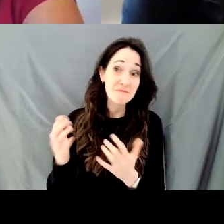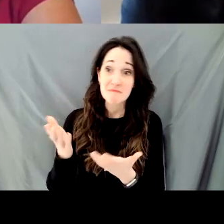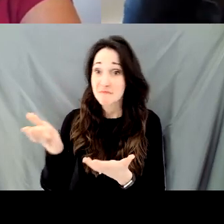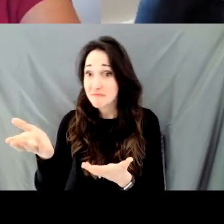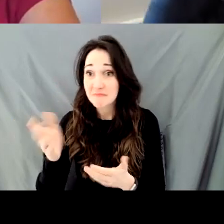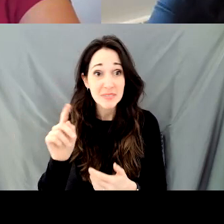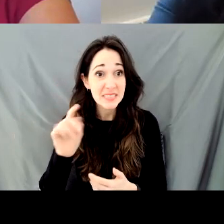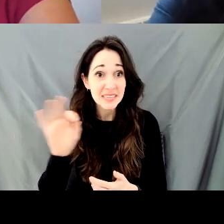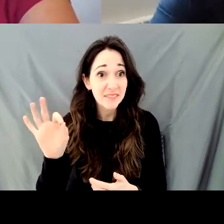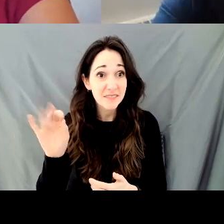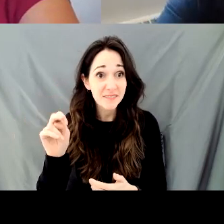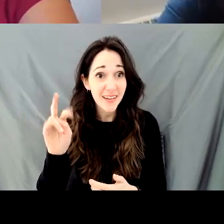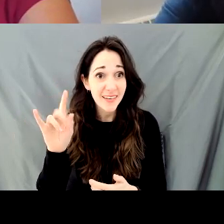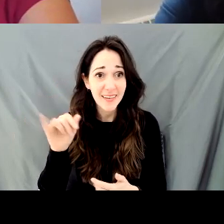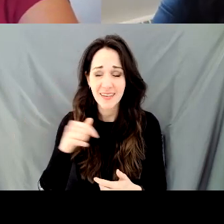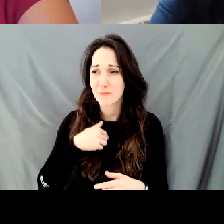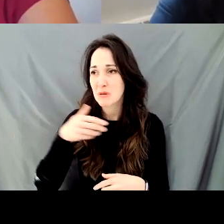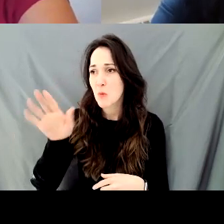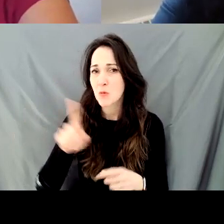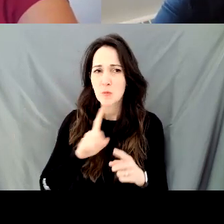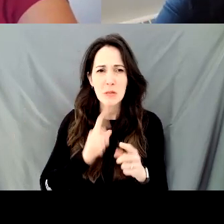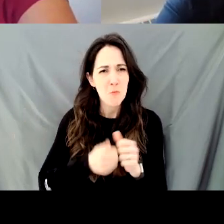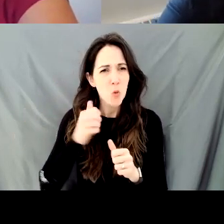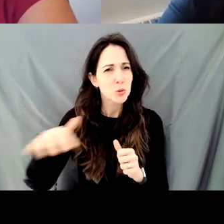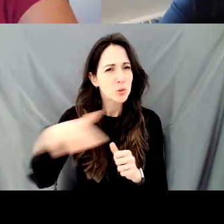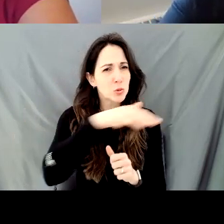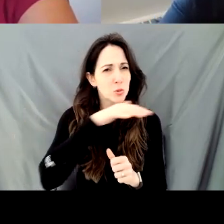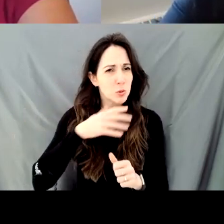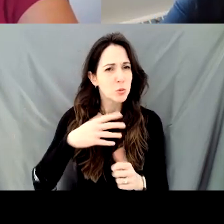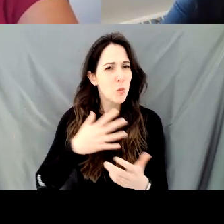5,000 kids, only 25 of us are Latinos. So